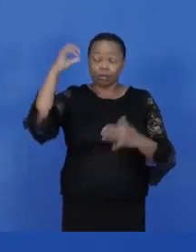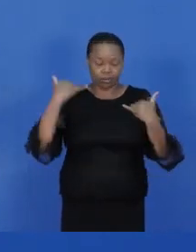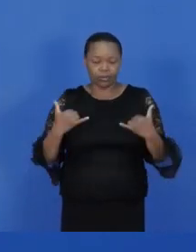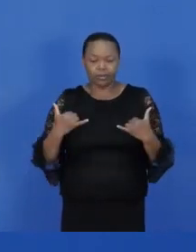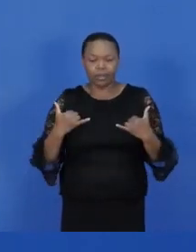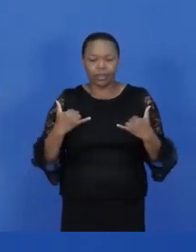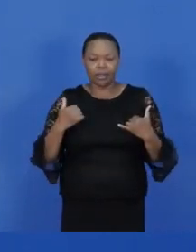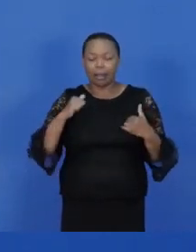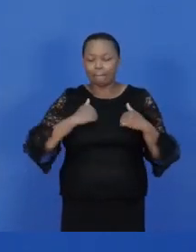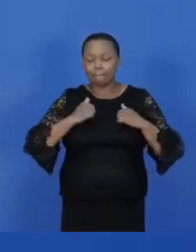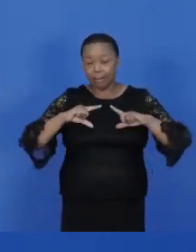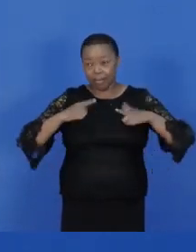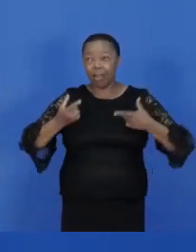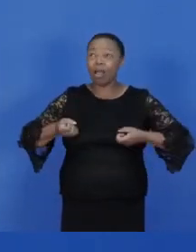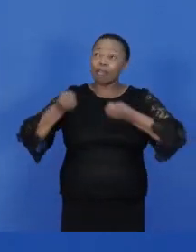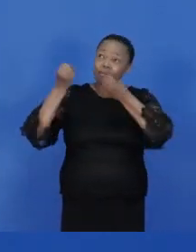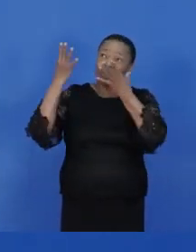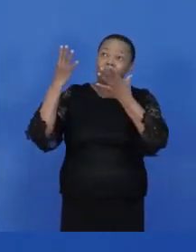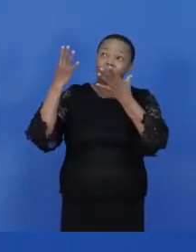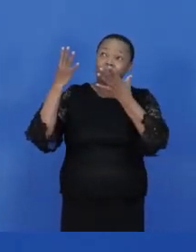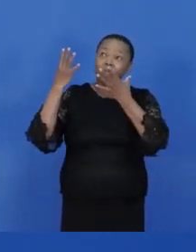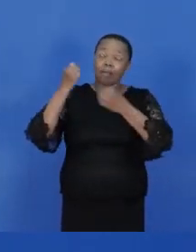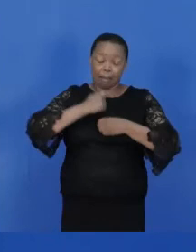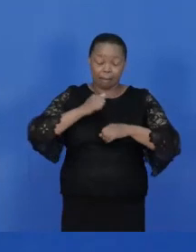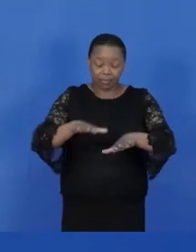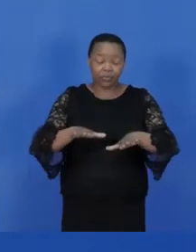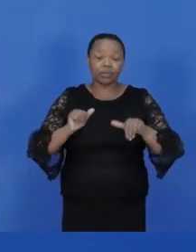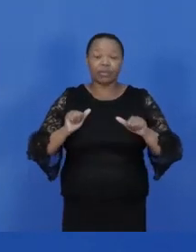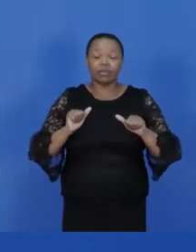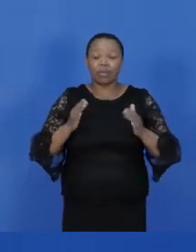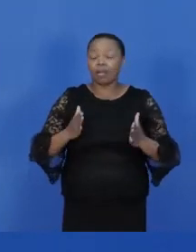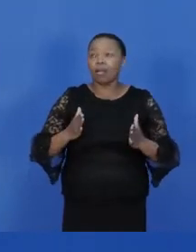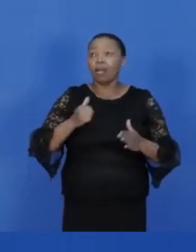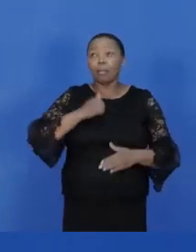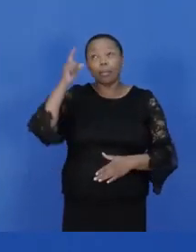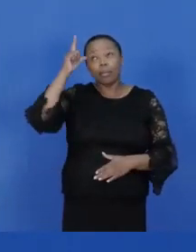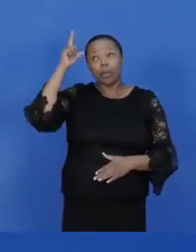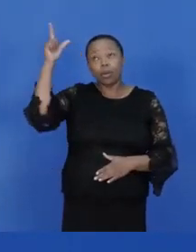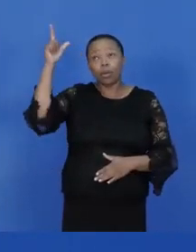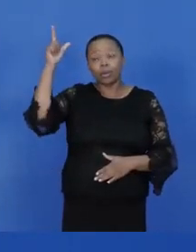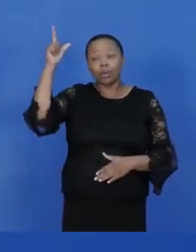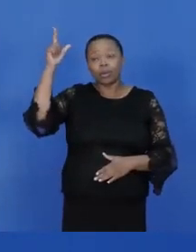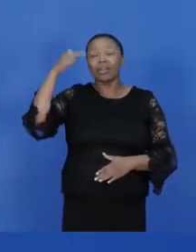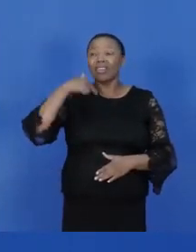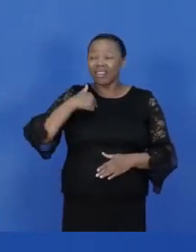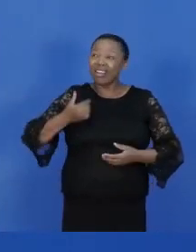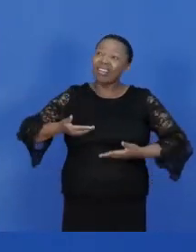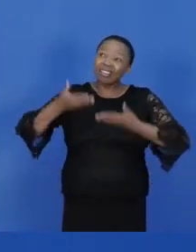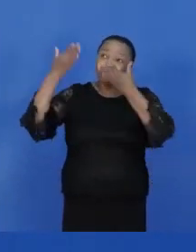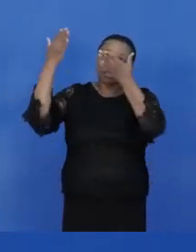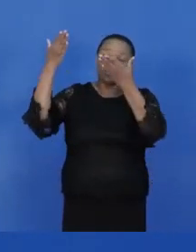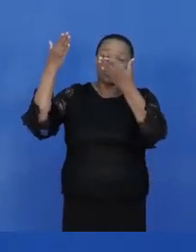to you today. I give my life to you. You are my Savior and you are my Lord. Lord,